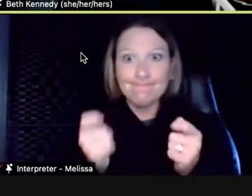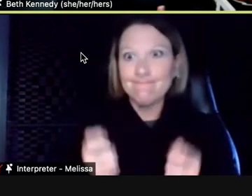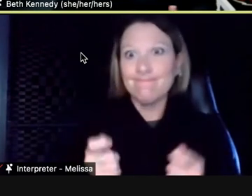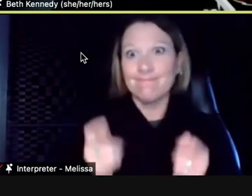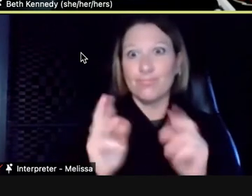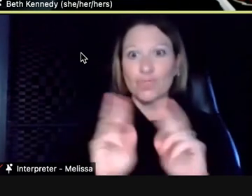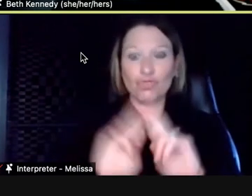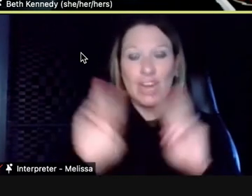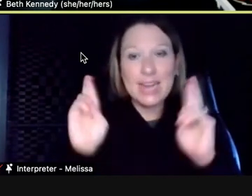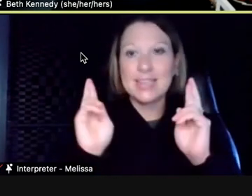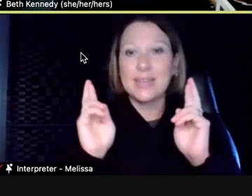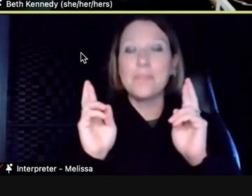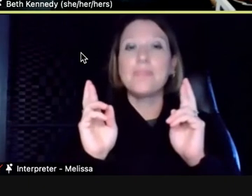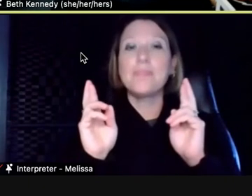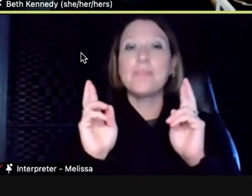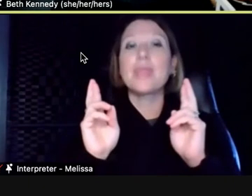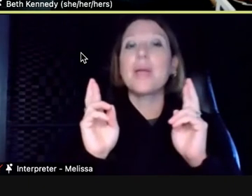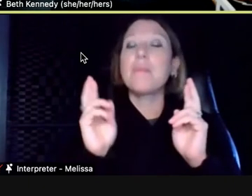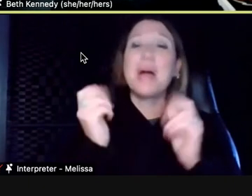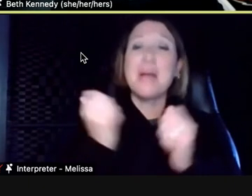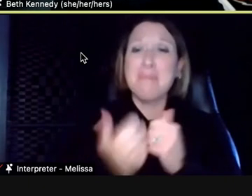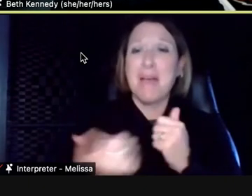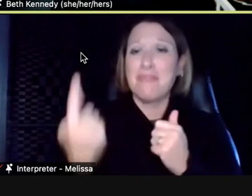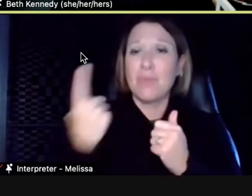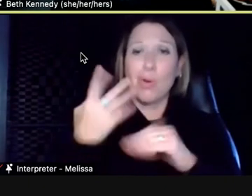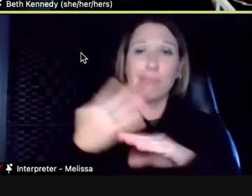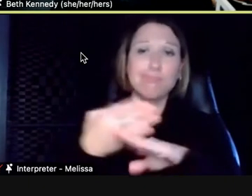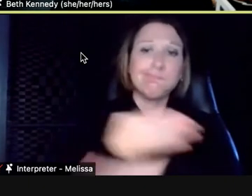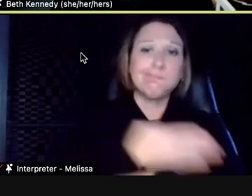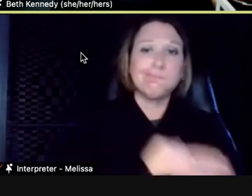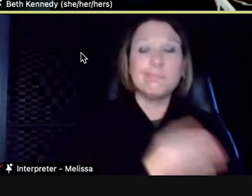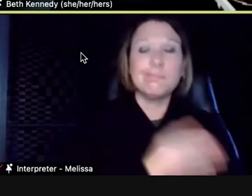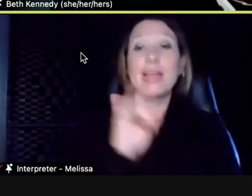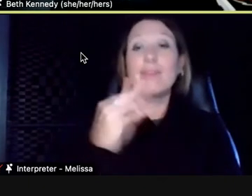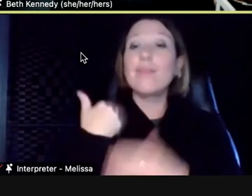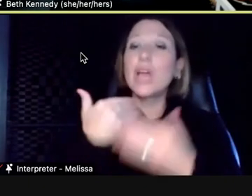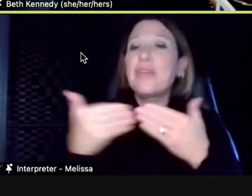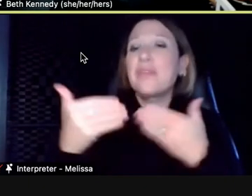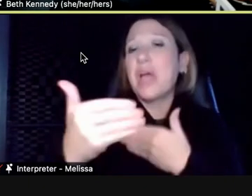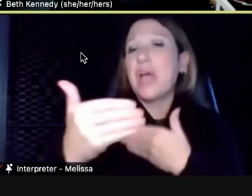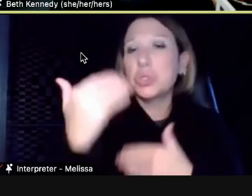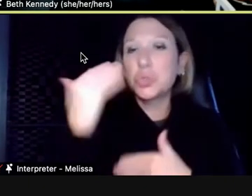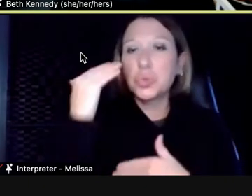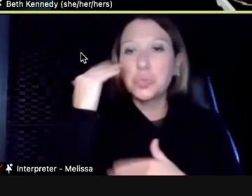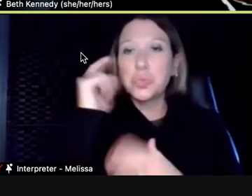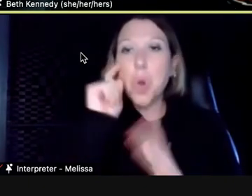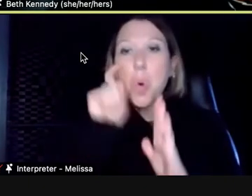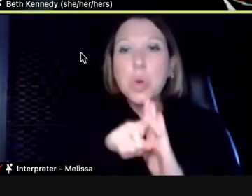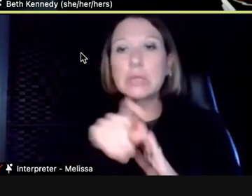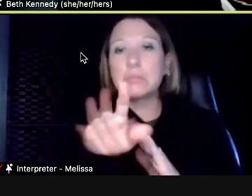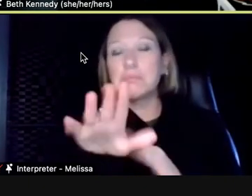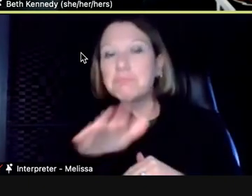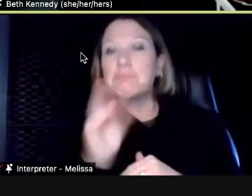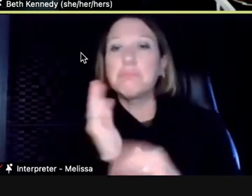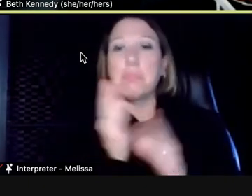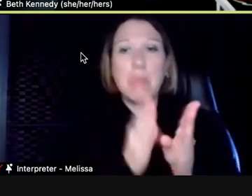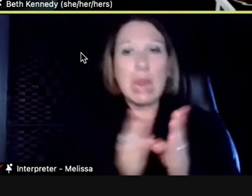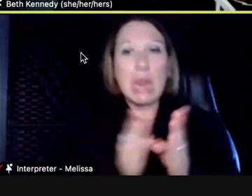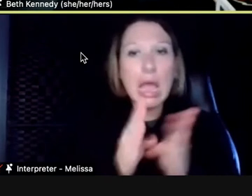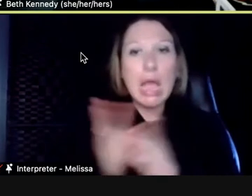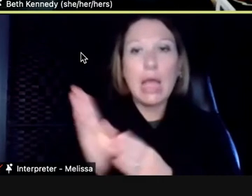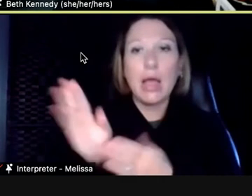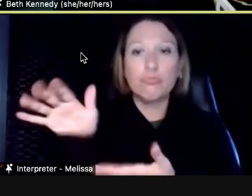but everyone can work better when they have some advance notice and some planning time and can gather